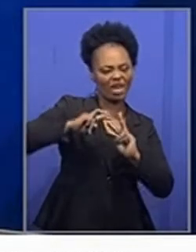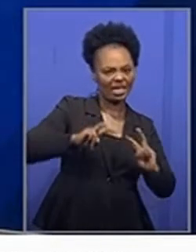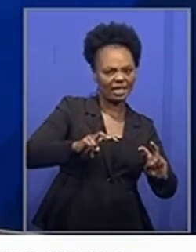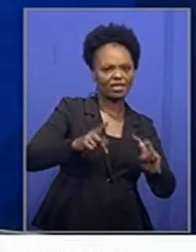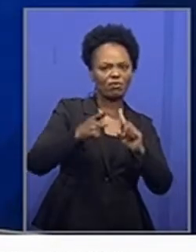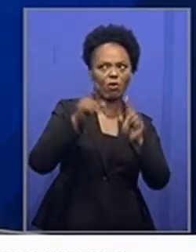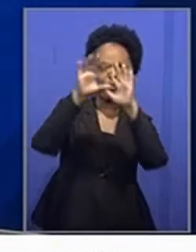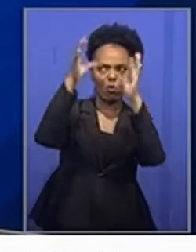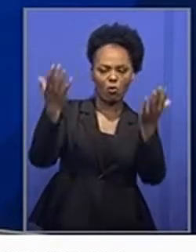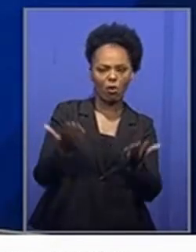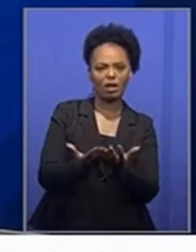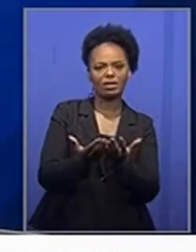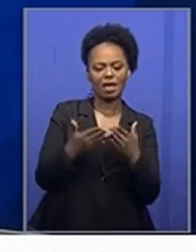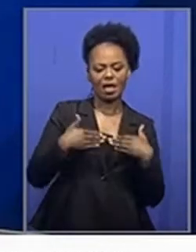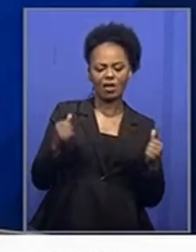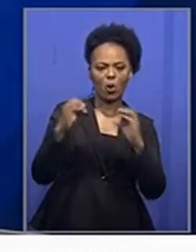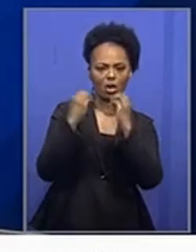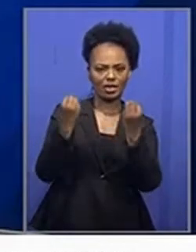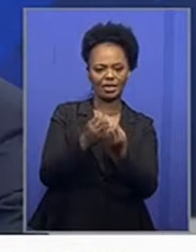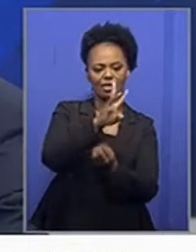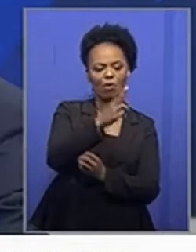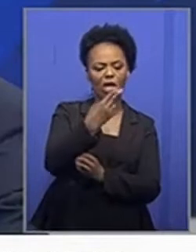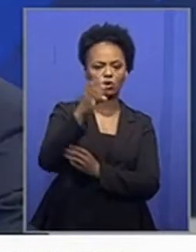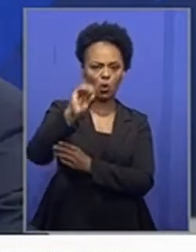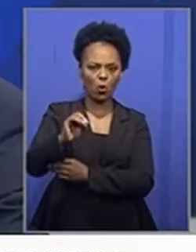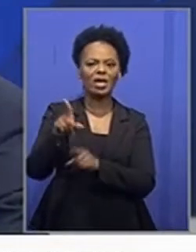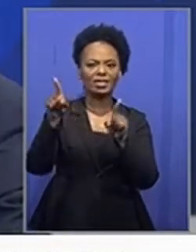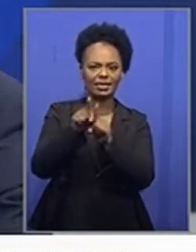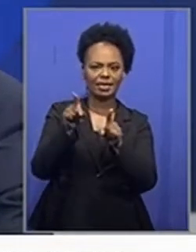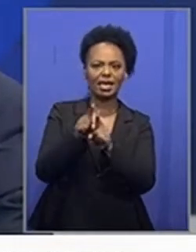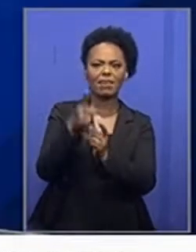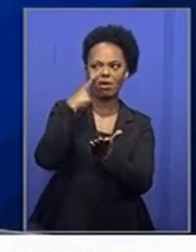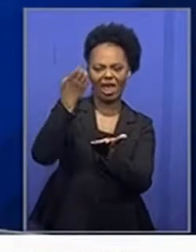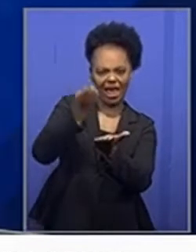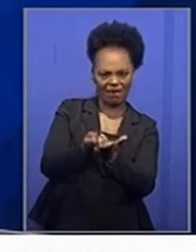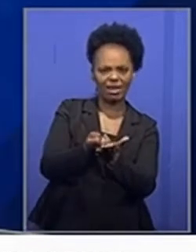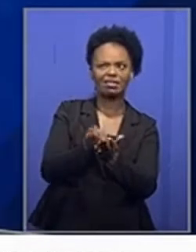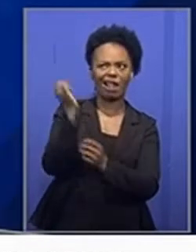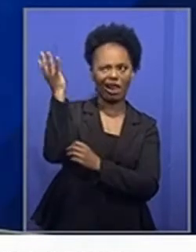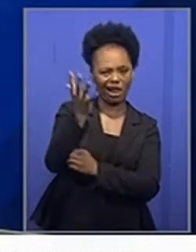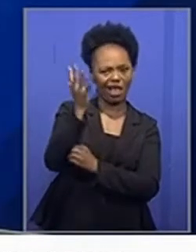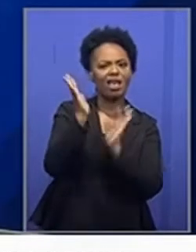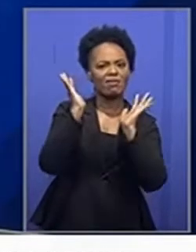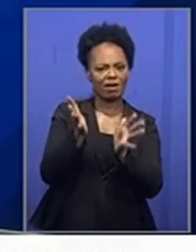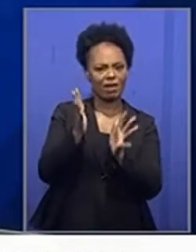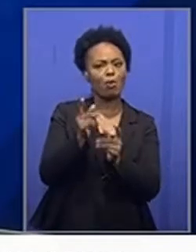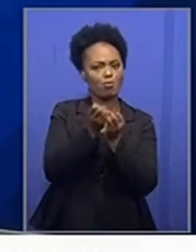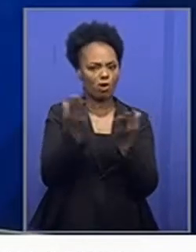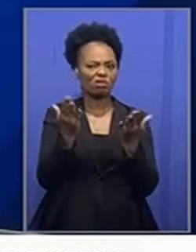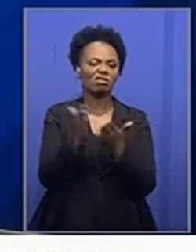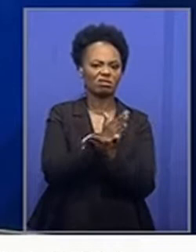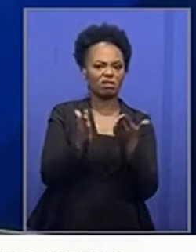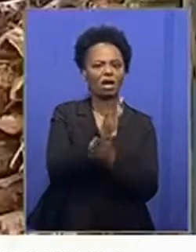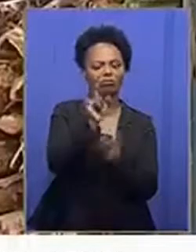ke the World Health Organization leona I rifa bopaki ba gore batho ba sebedisa meriana